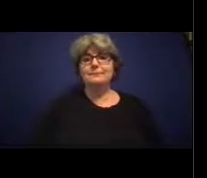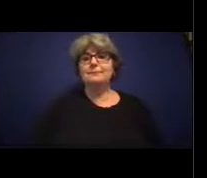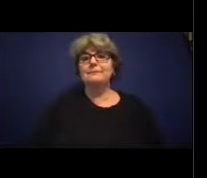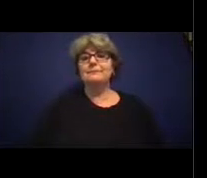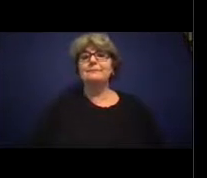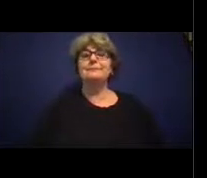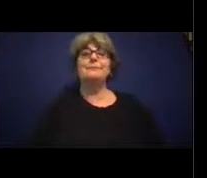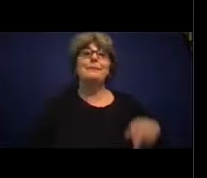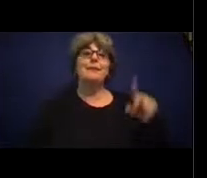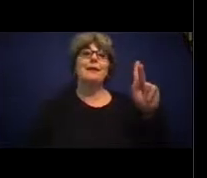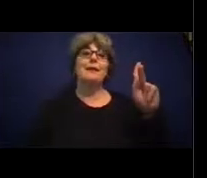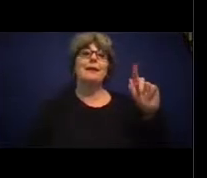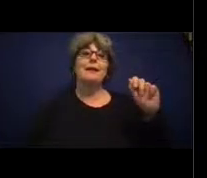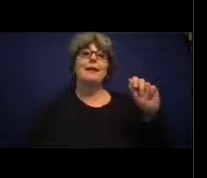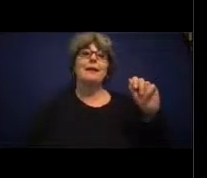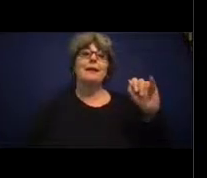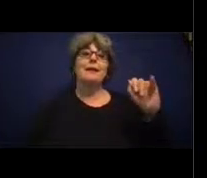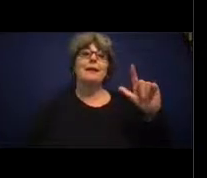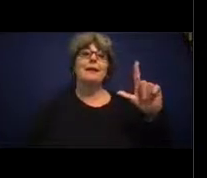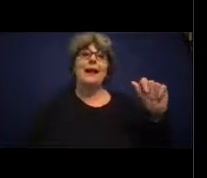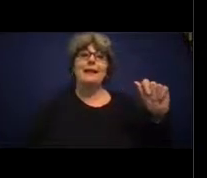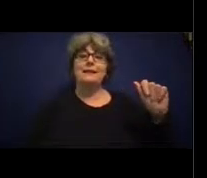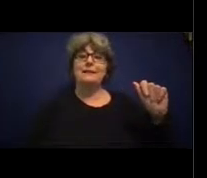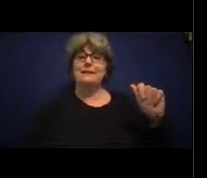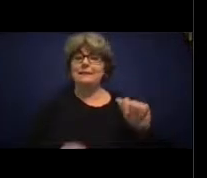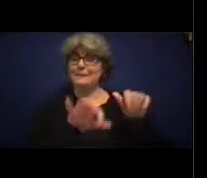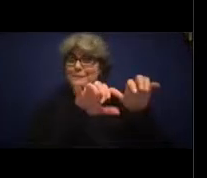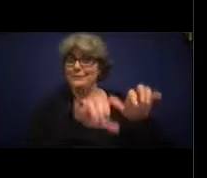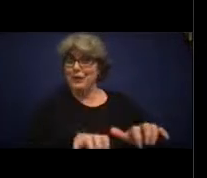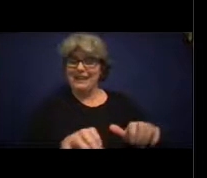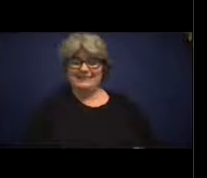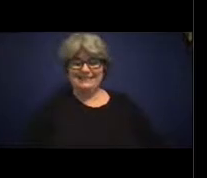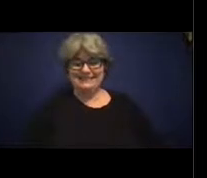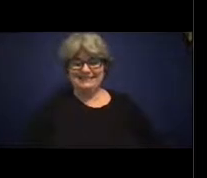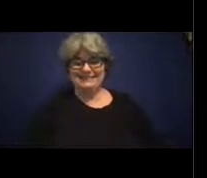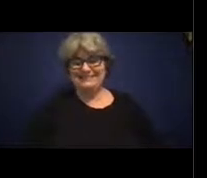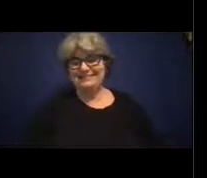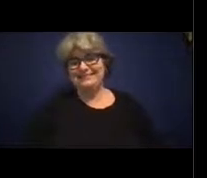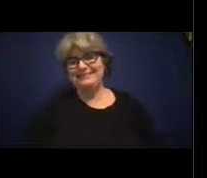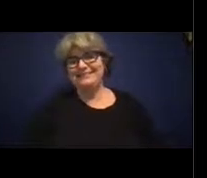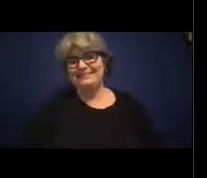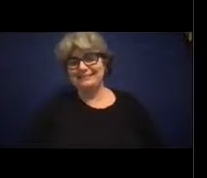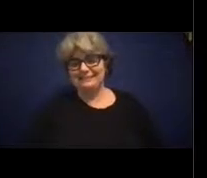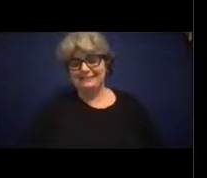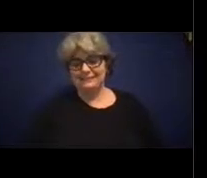Awesome. So Ryan, it looks like we have some chats coming in.